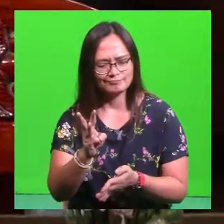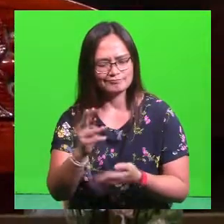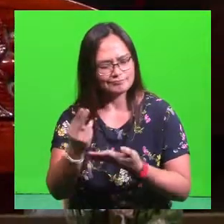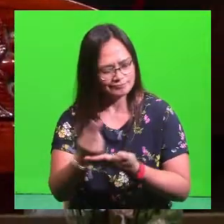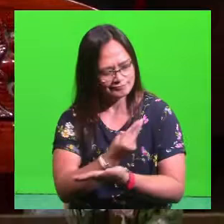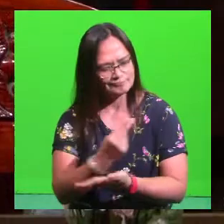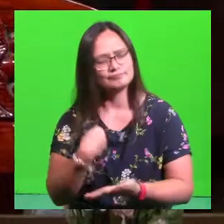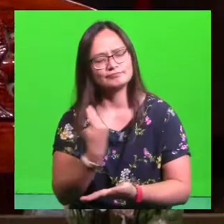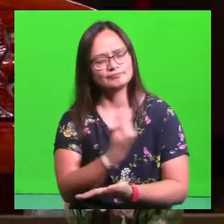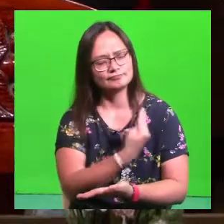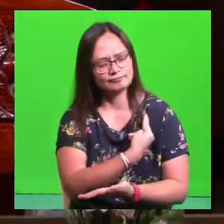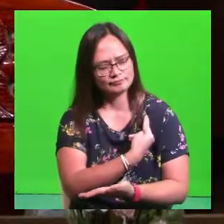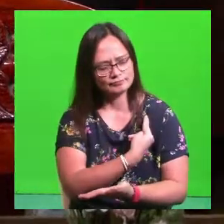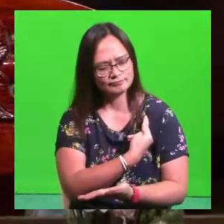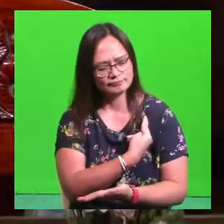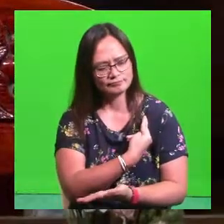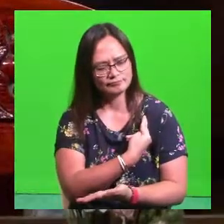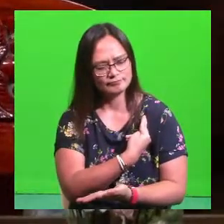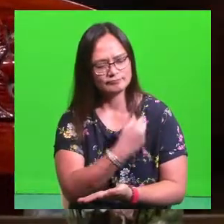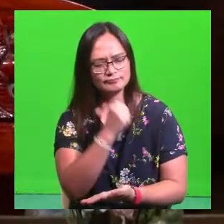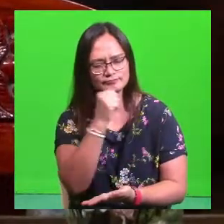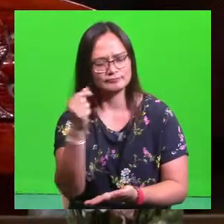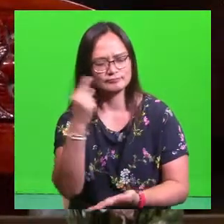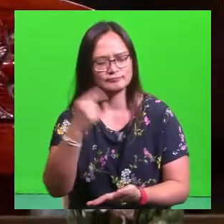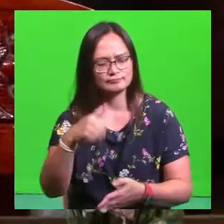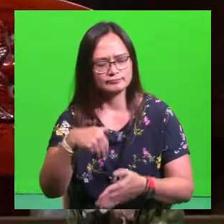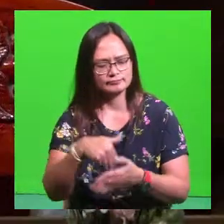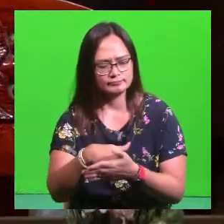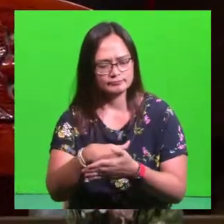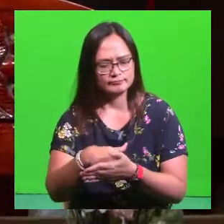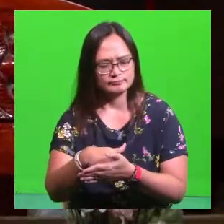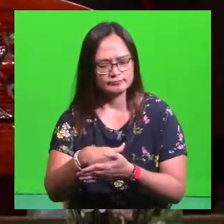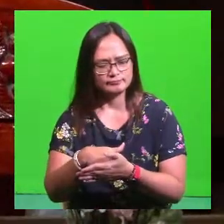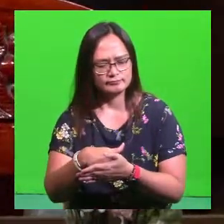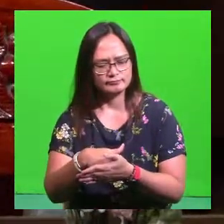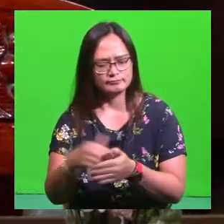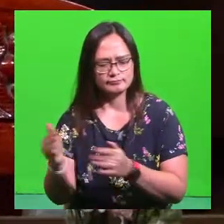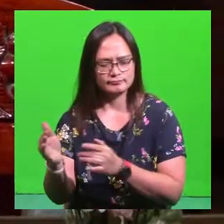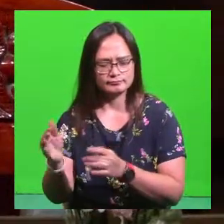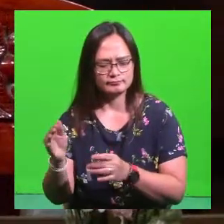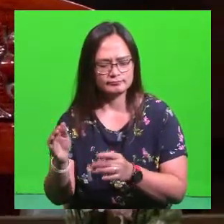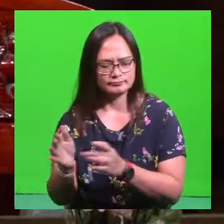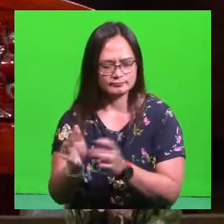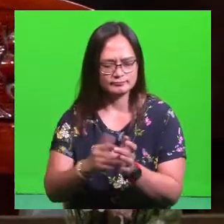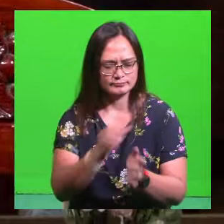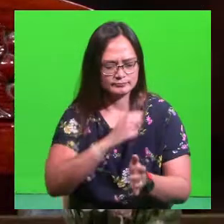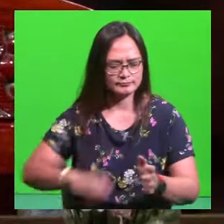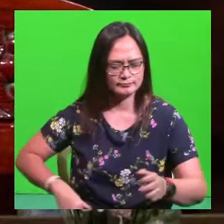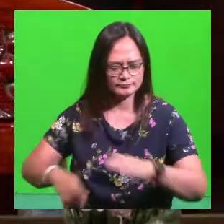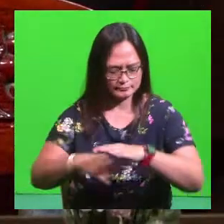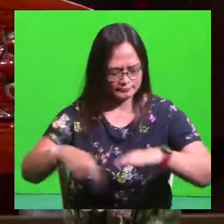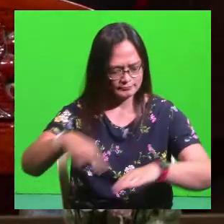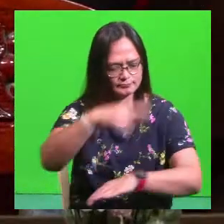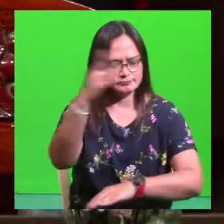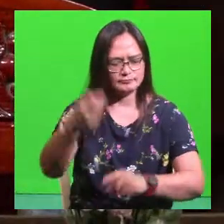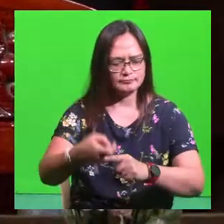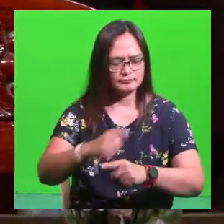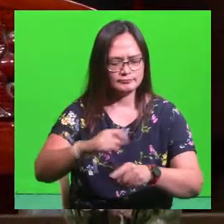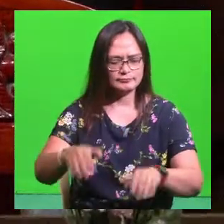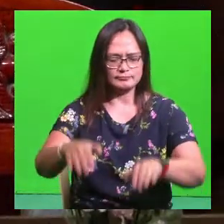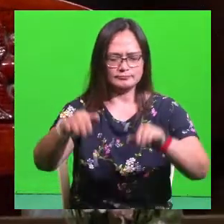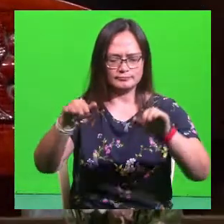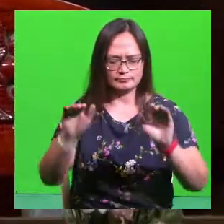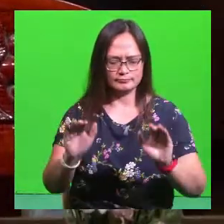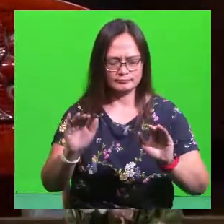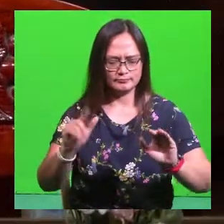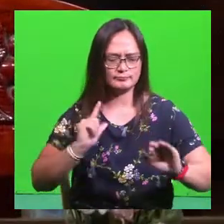Jesus Christ rose from the grave, but let us appreciate, Lord, today, lahat, Panginoon, ang kanyang ginampanan